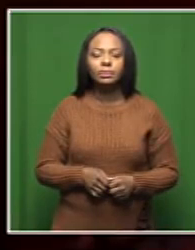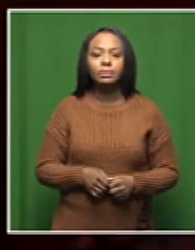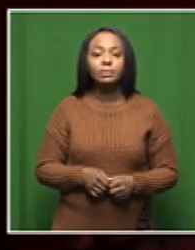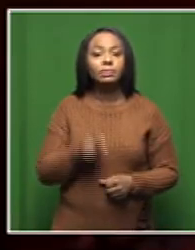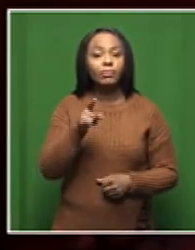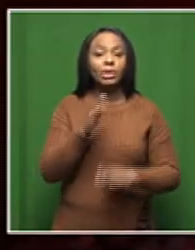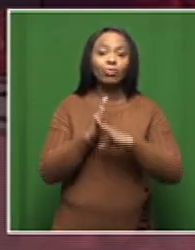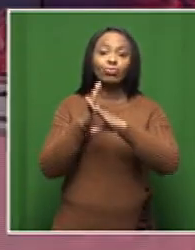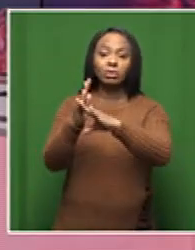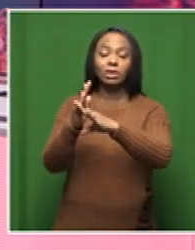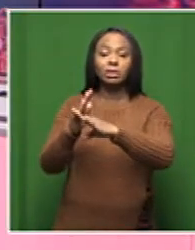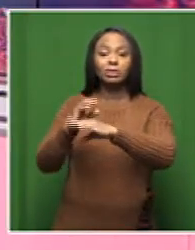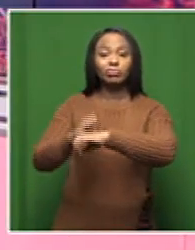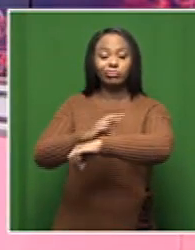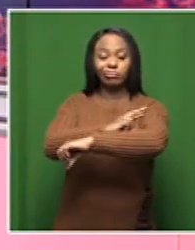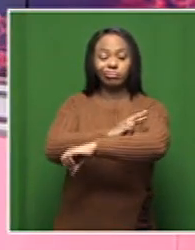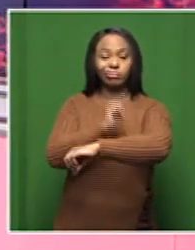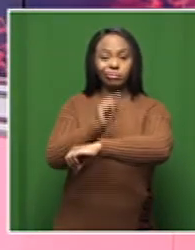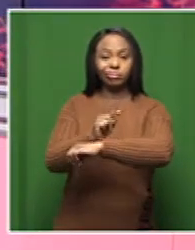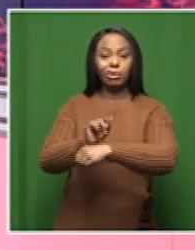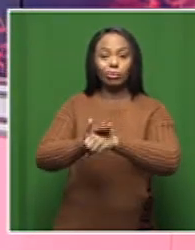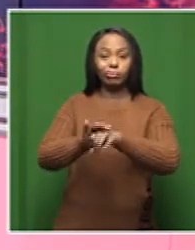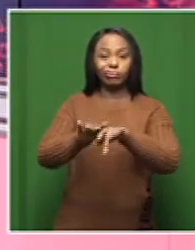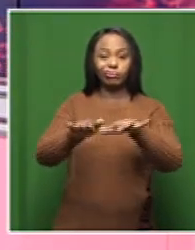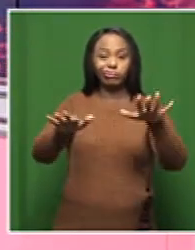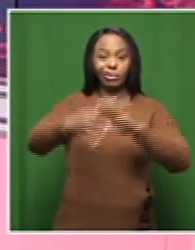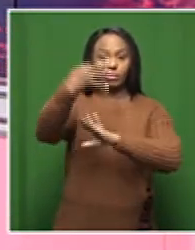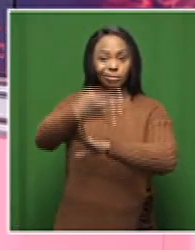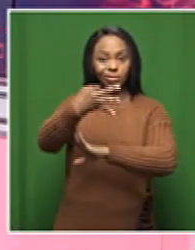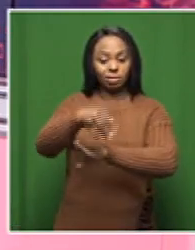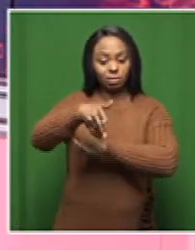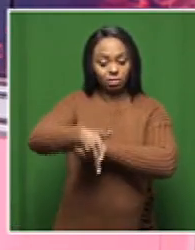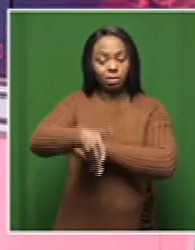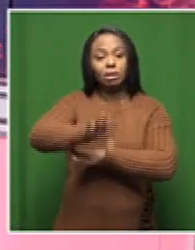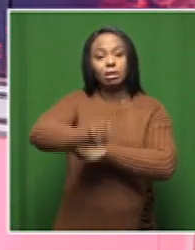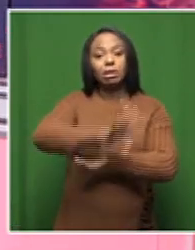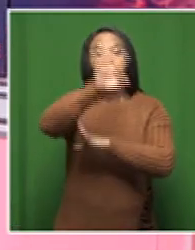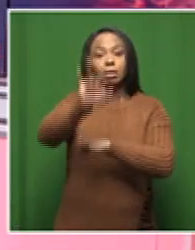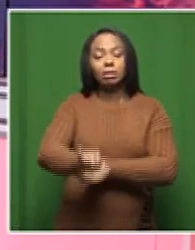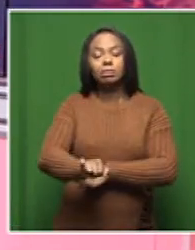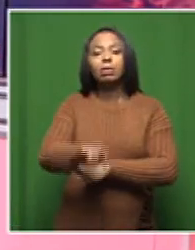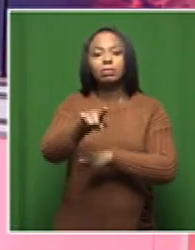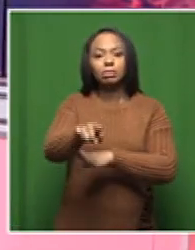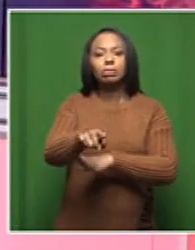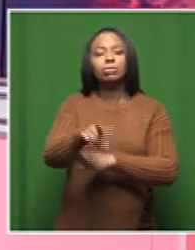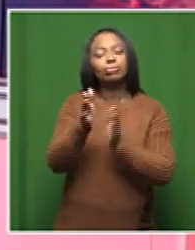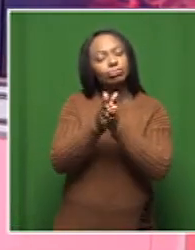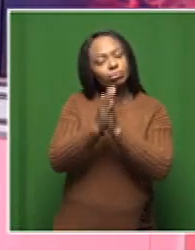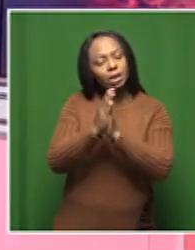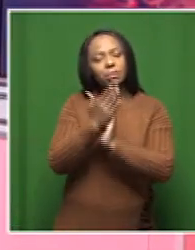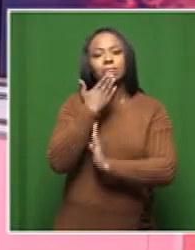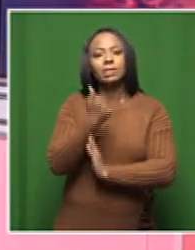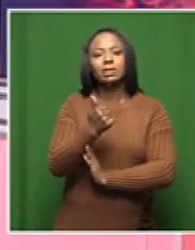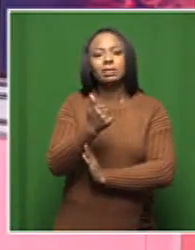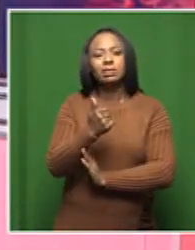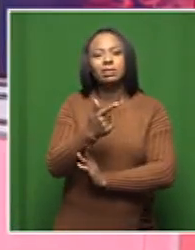So to prevent the spread of the virus and the third wave across the country, we are still urged not to become